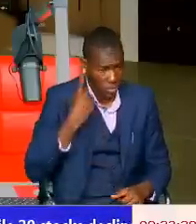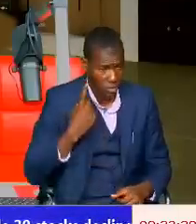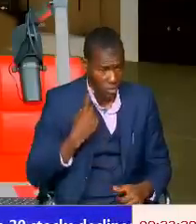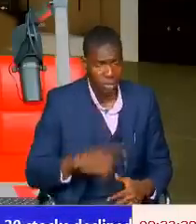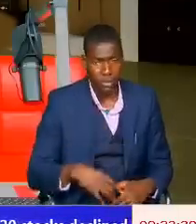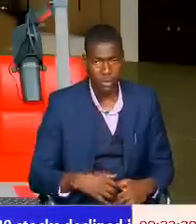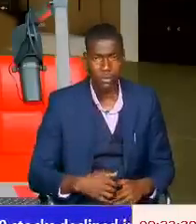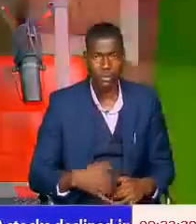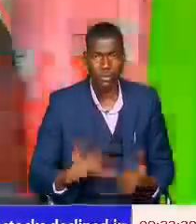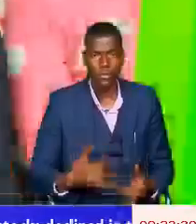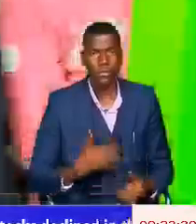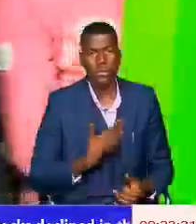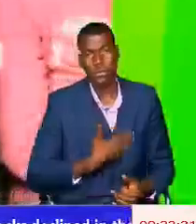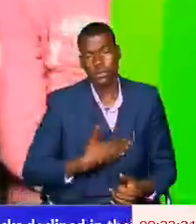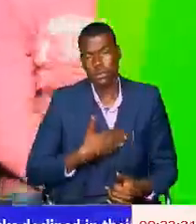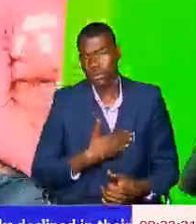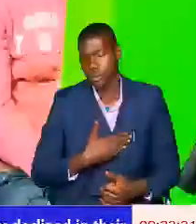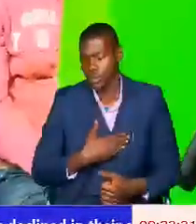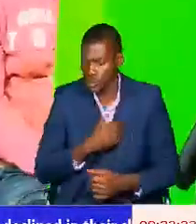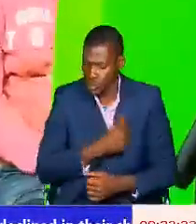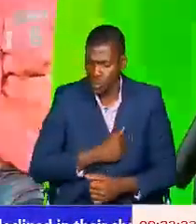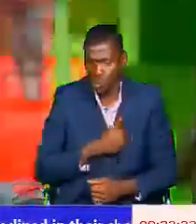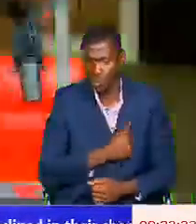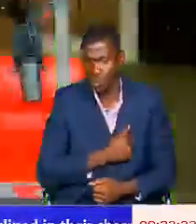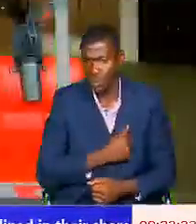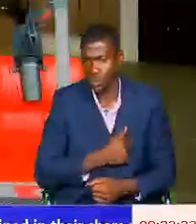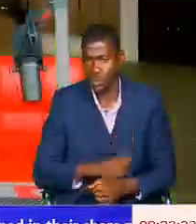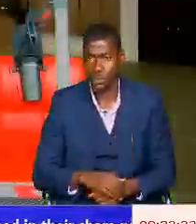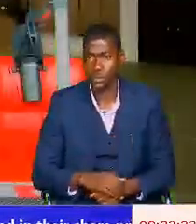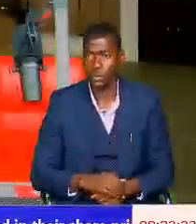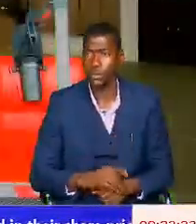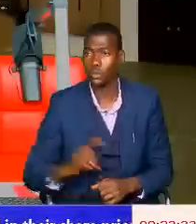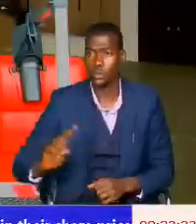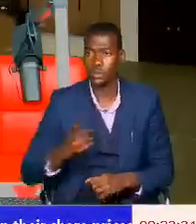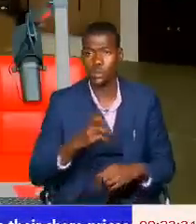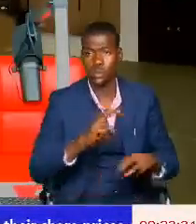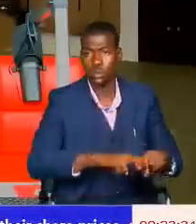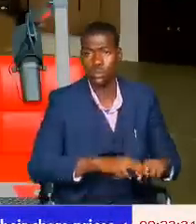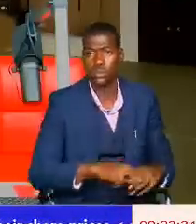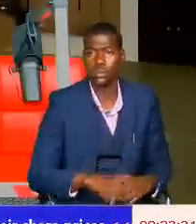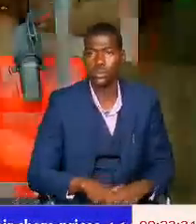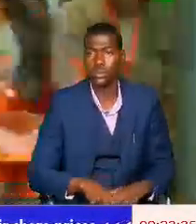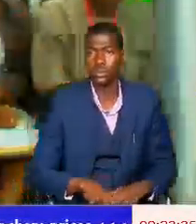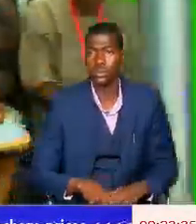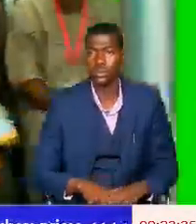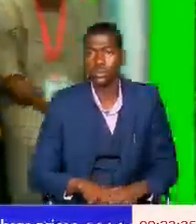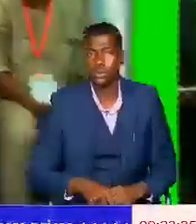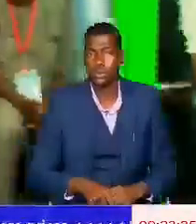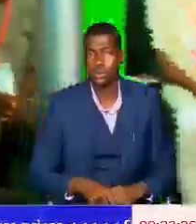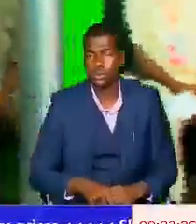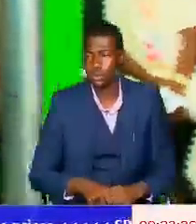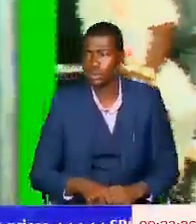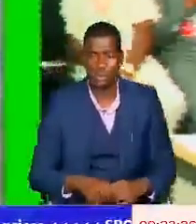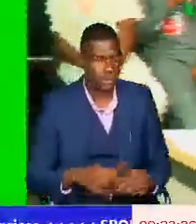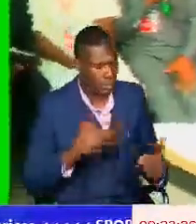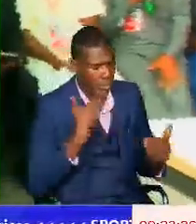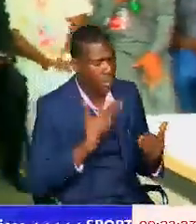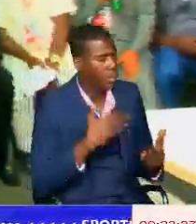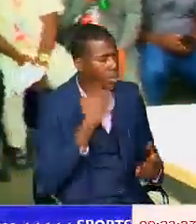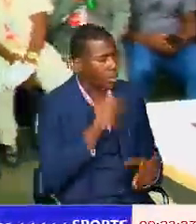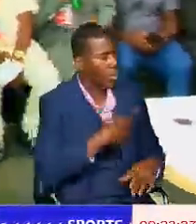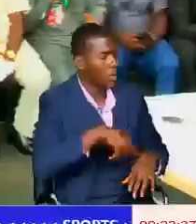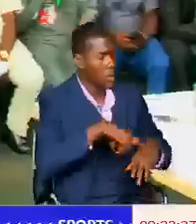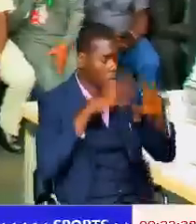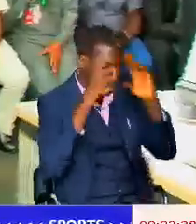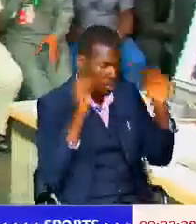understand. But once again, my apologies, sir. You can go back and sit down. Thank you. Thank you very much, Mr. Ordinary